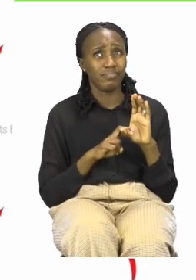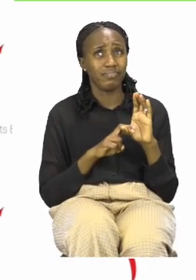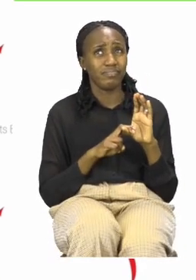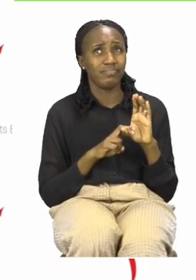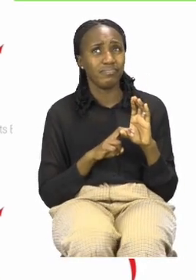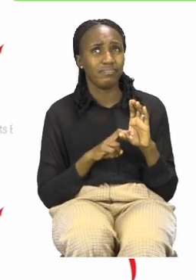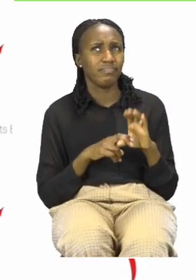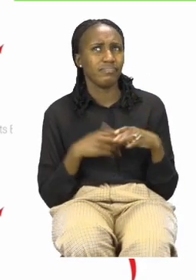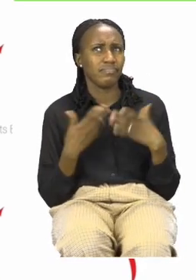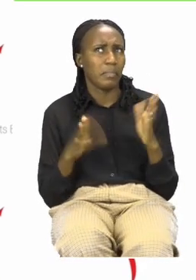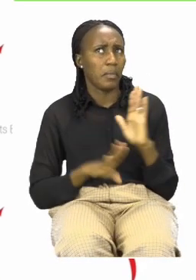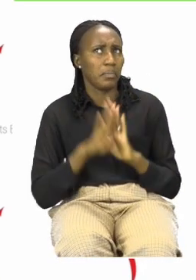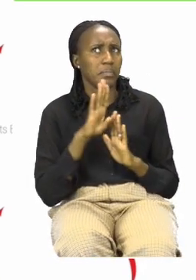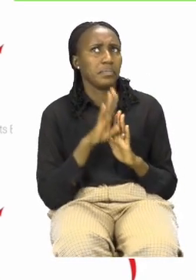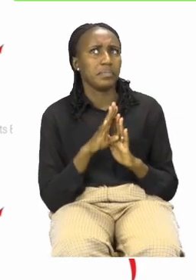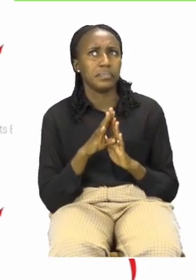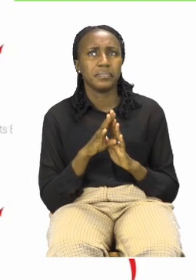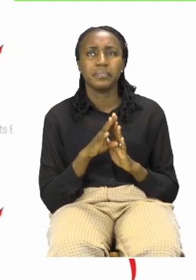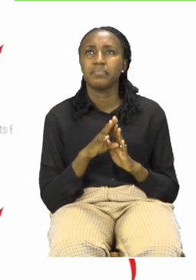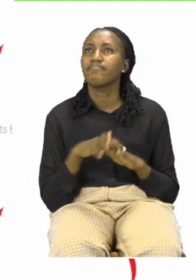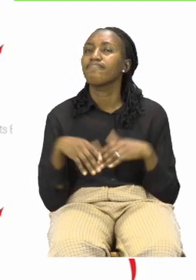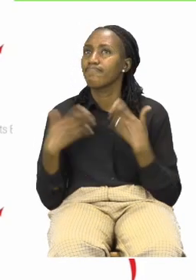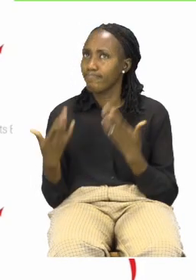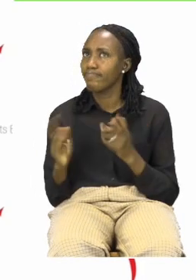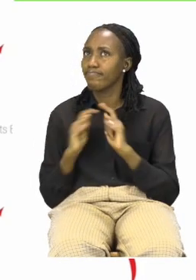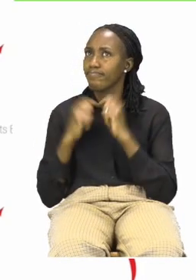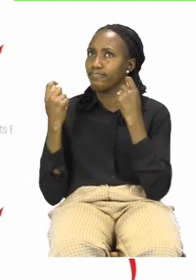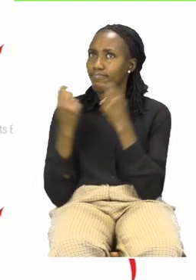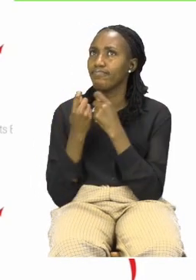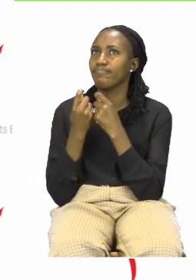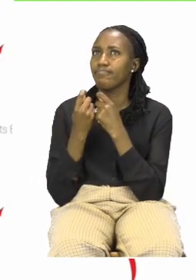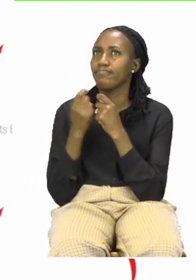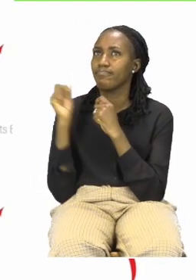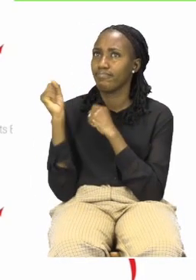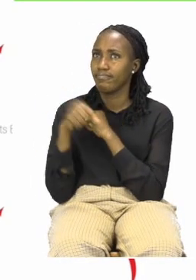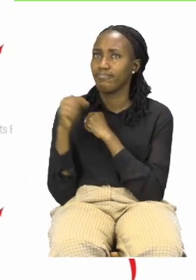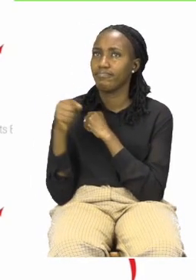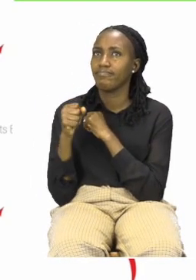some successes? Our teams have, they definitely have.